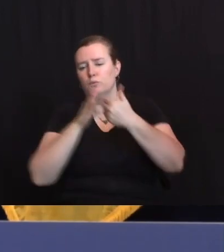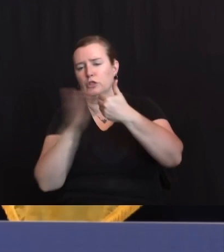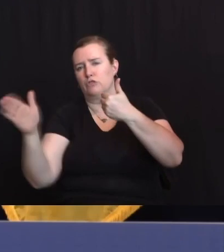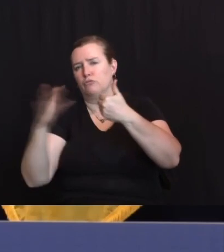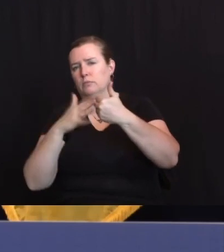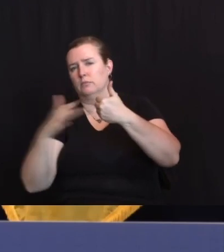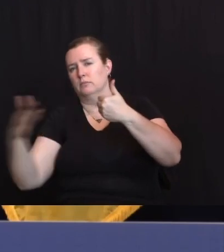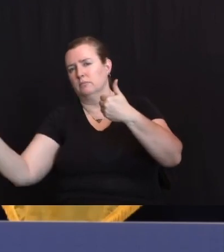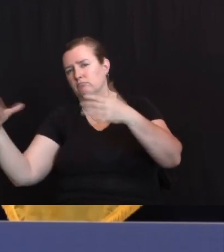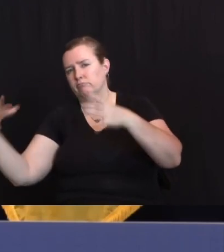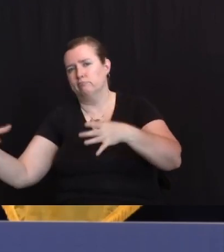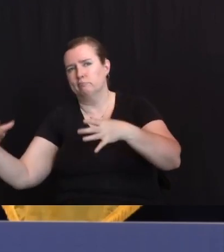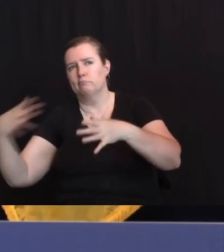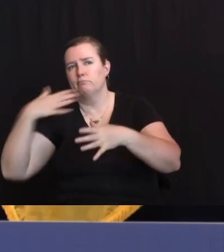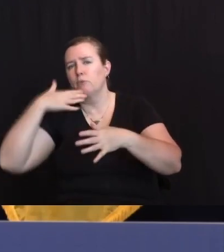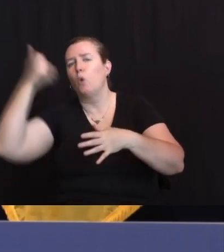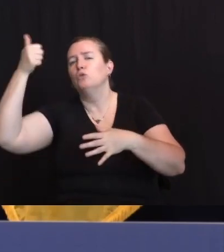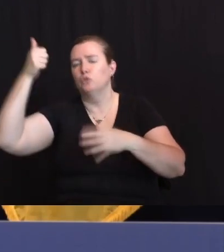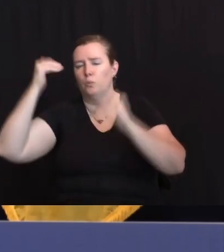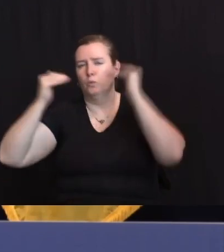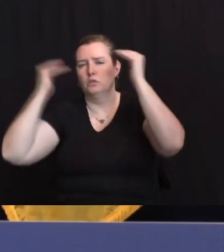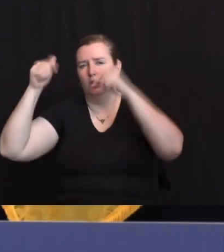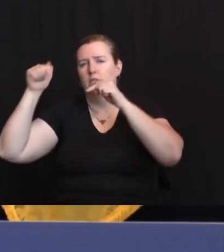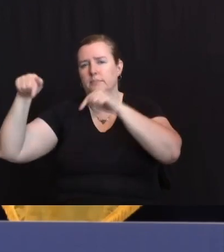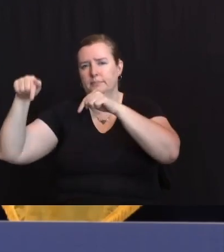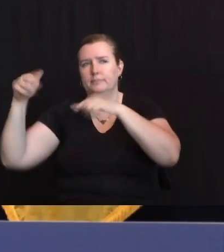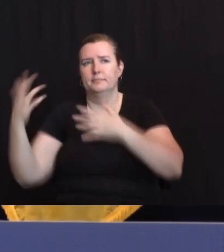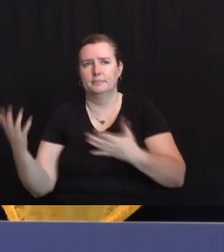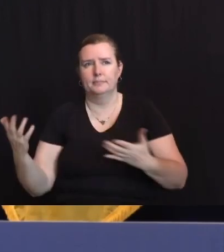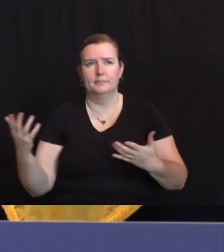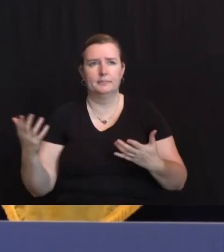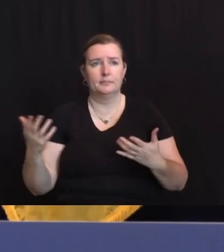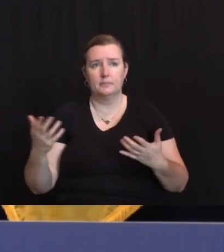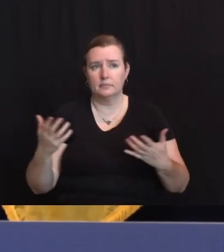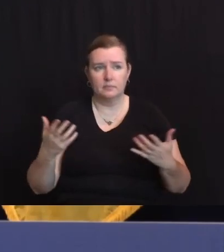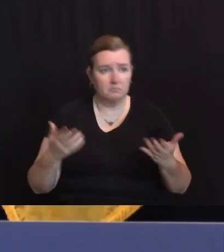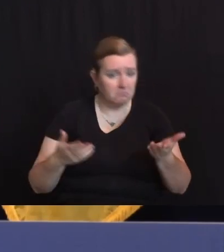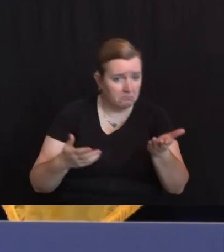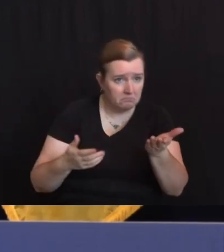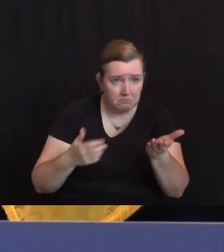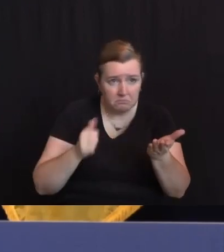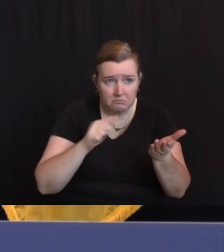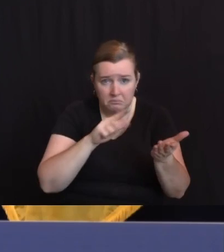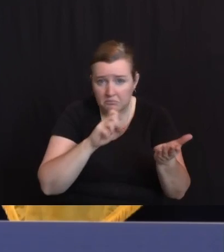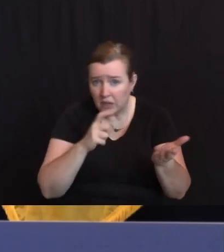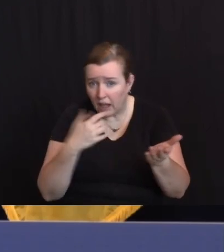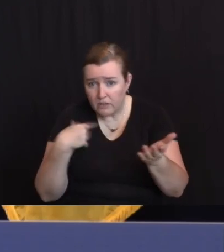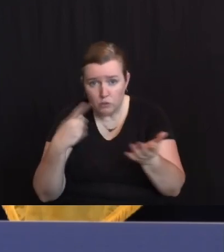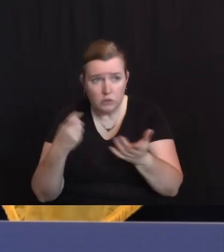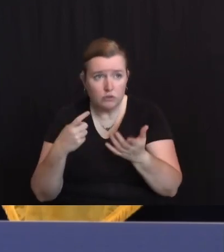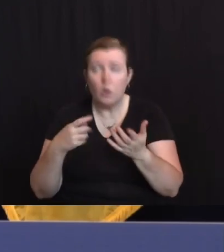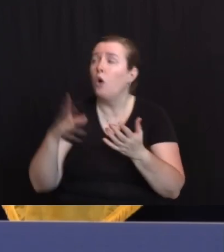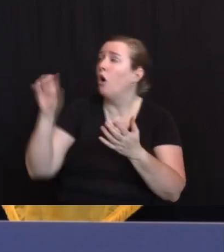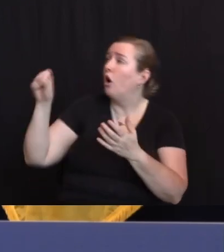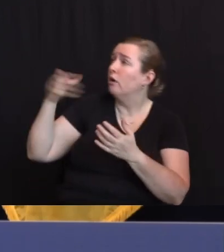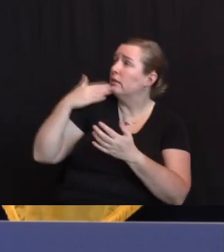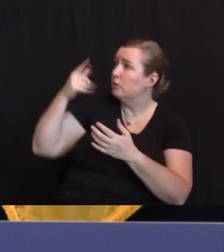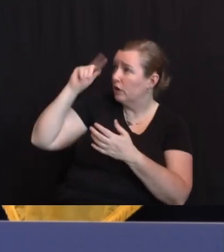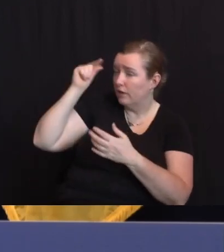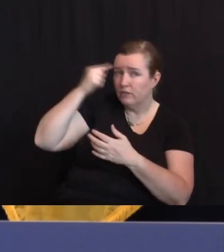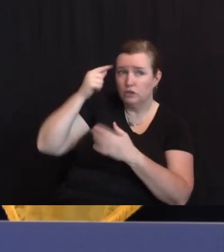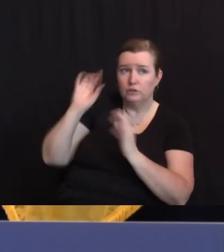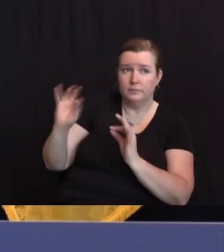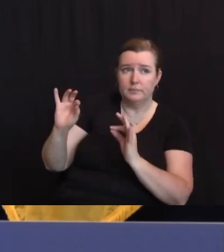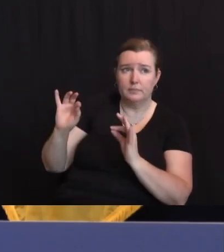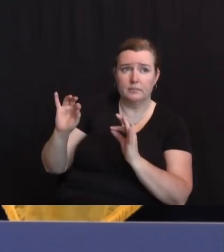Thank you. You got anything, sir? Alex, we'll go to you and then down to Dave. Good afternoon, Governor. Good afternoon. First, for Colonel Callahan,